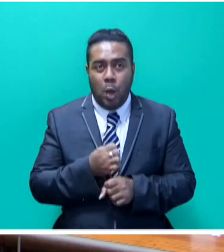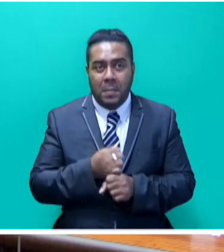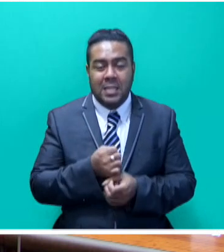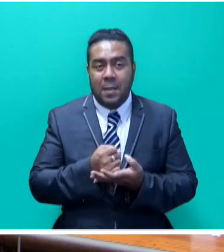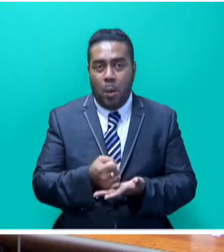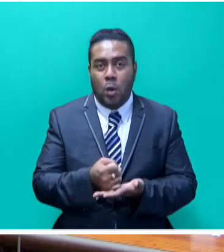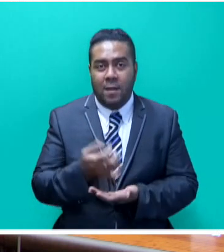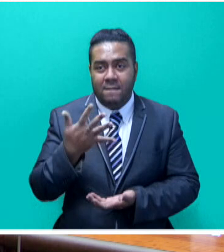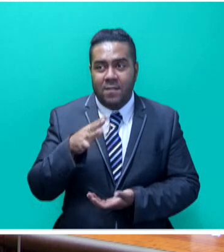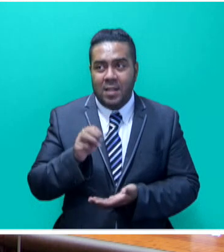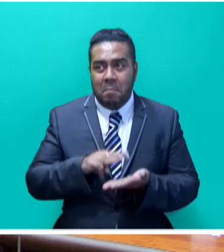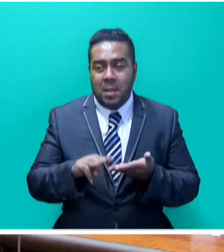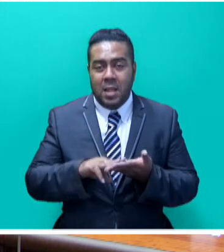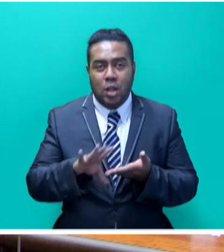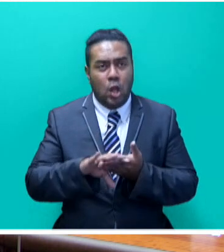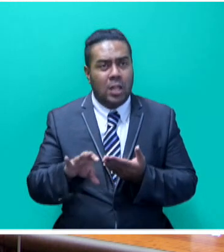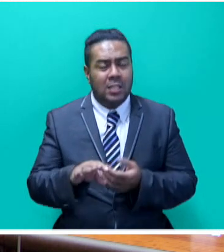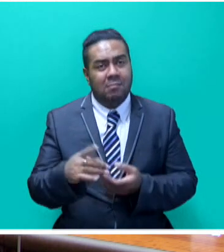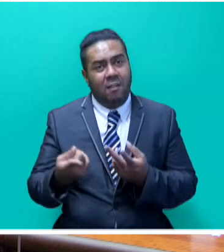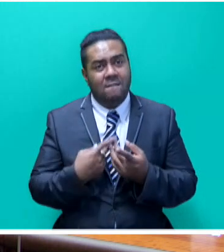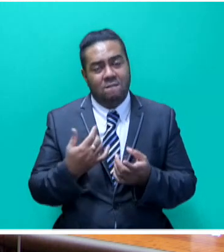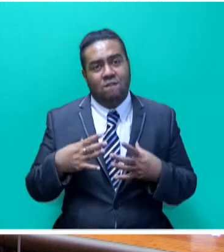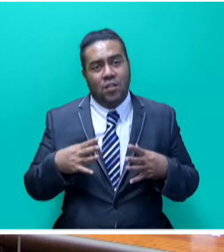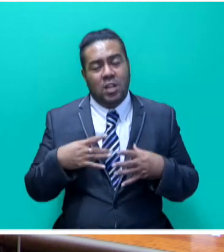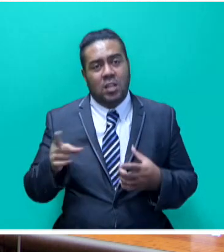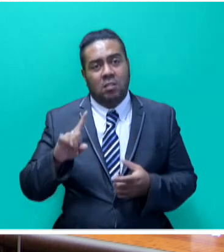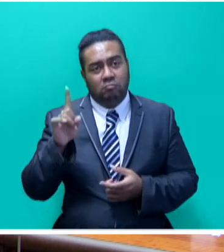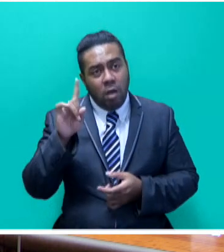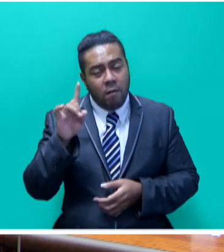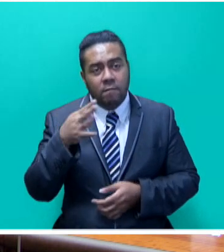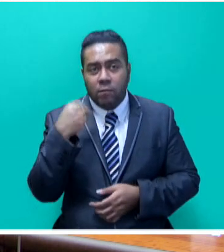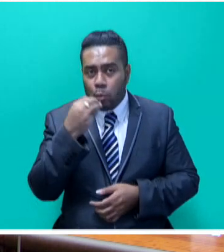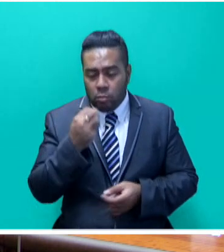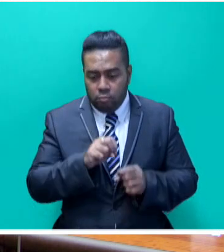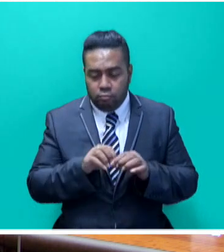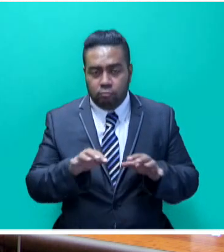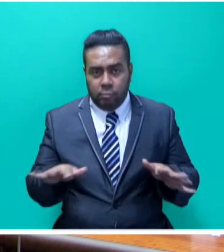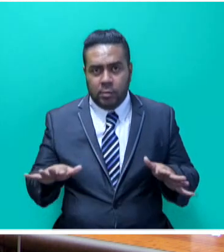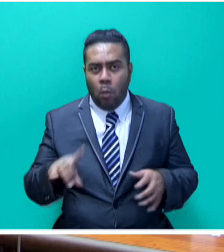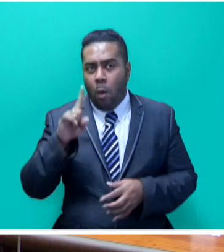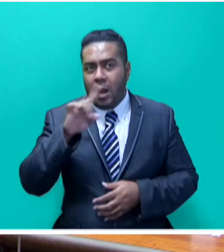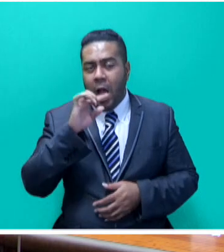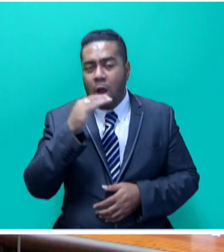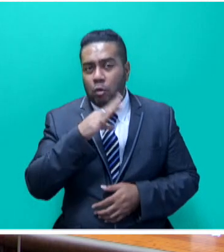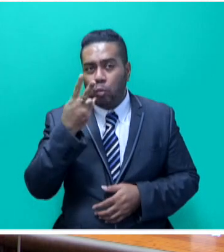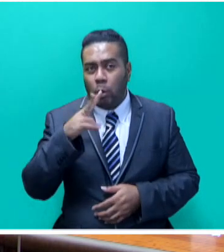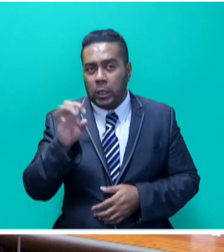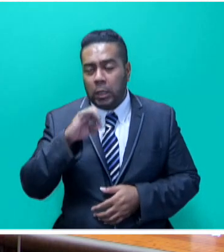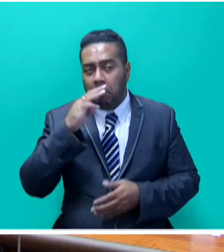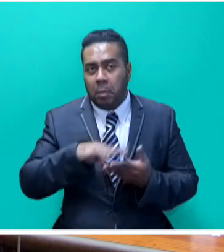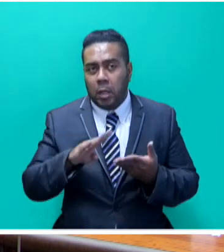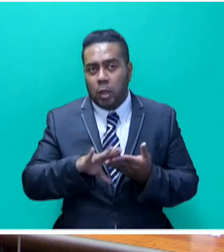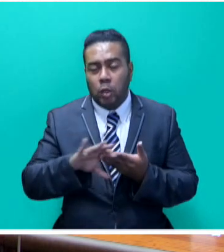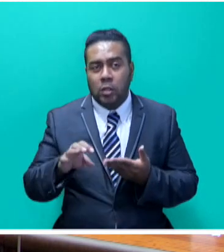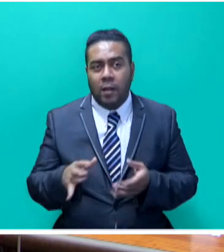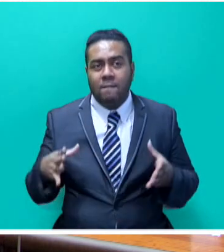in other reliefs like free electricity, like food distribution, etc. Over $120 million in social welfare,